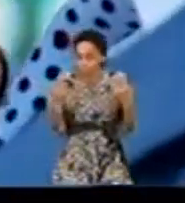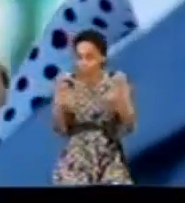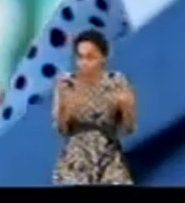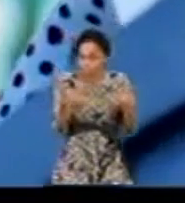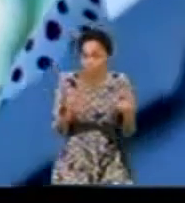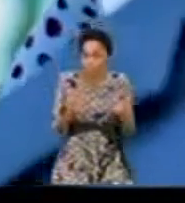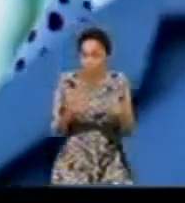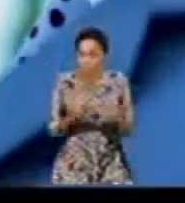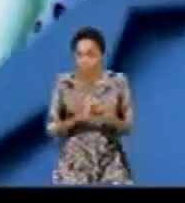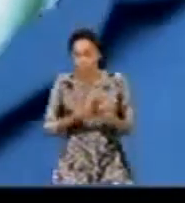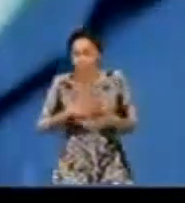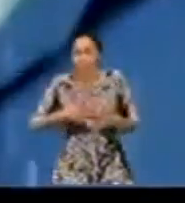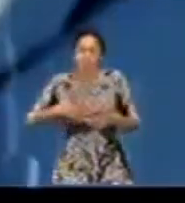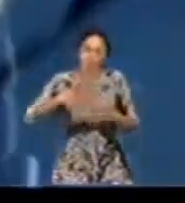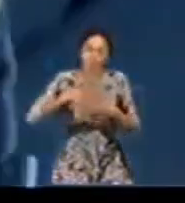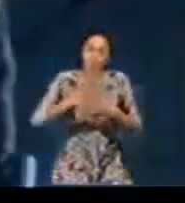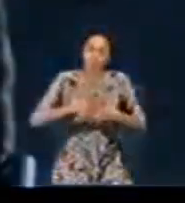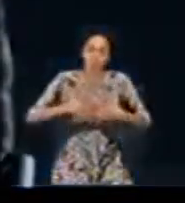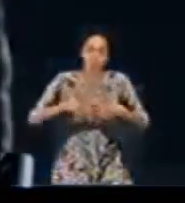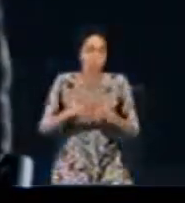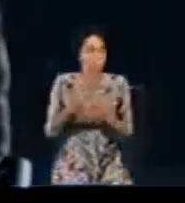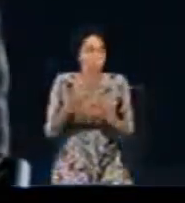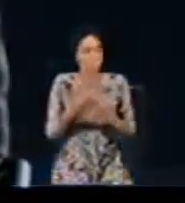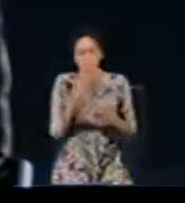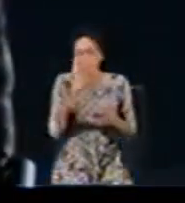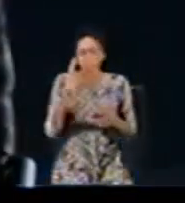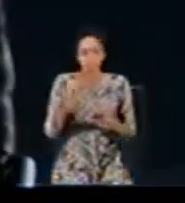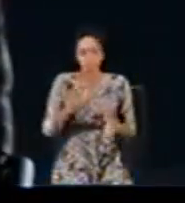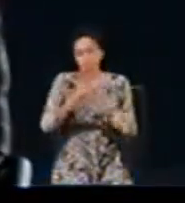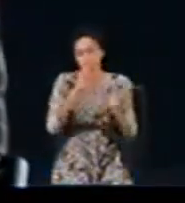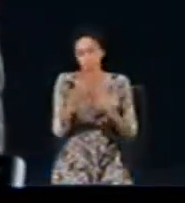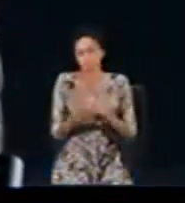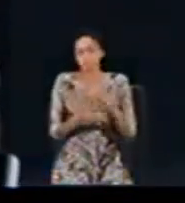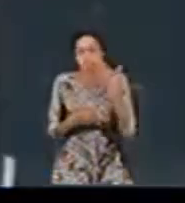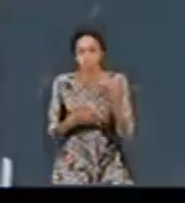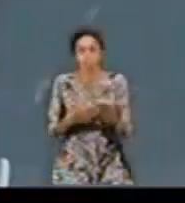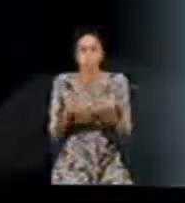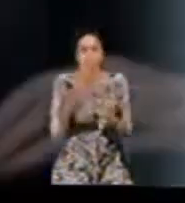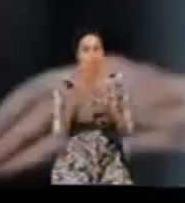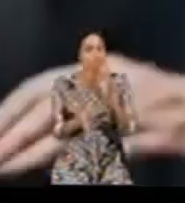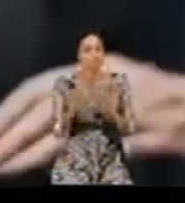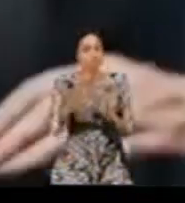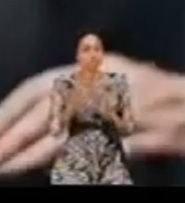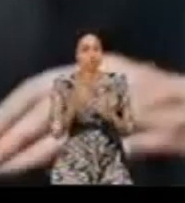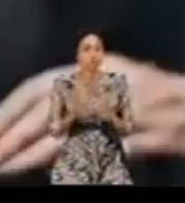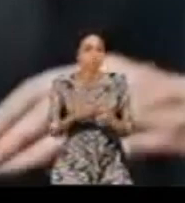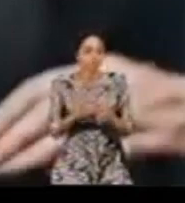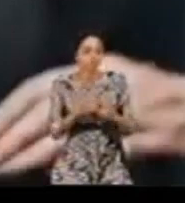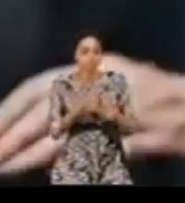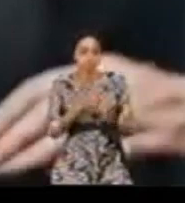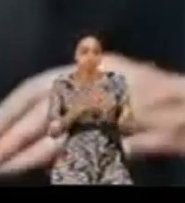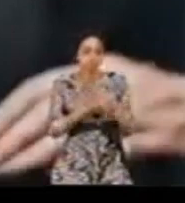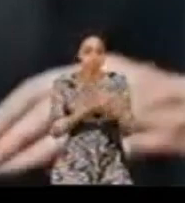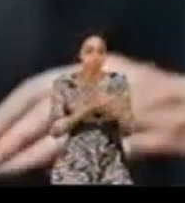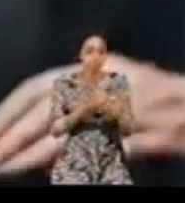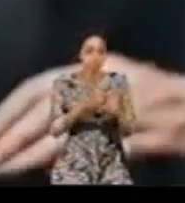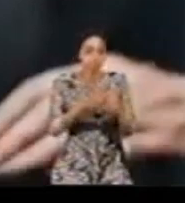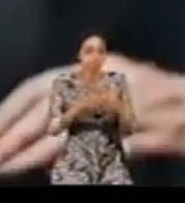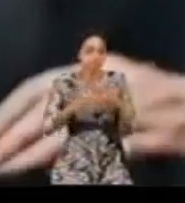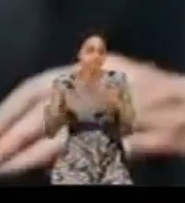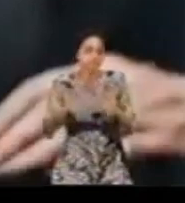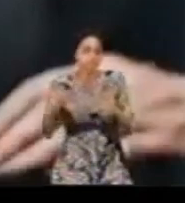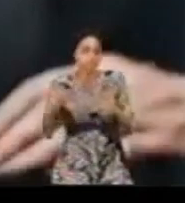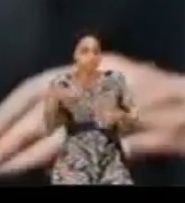fleshly pleasure? There's no repentance there. If you are running from judgment, if you want to